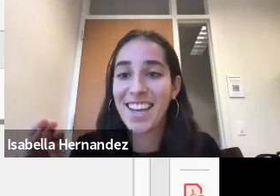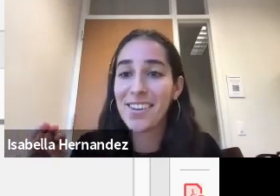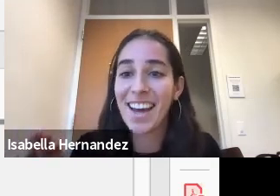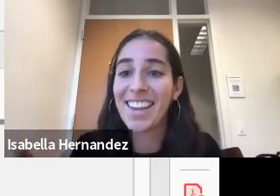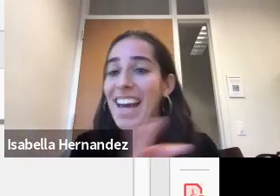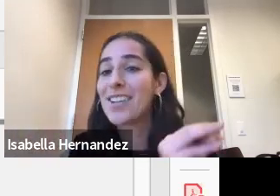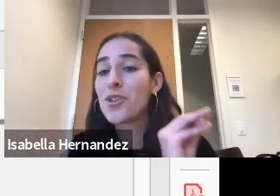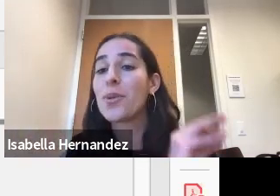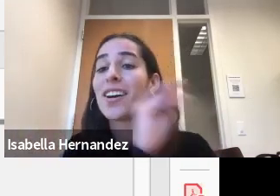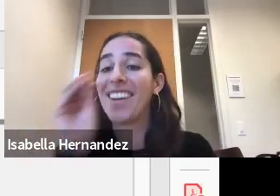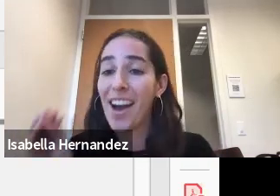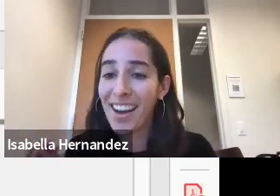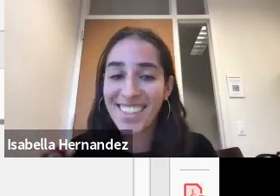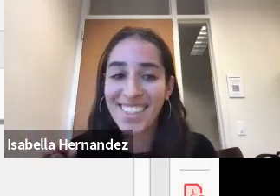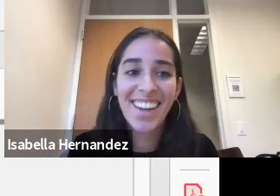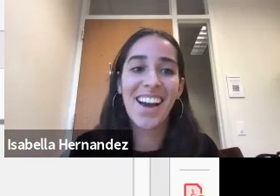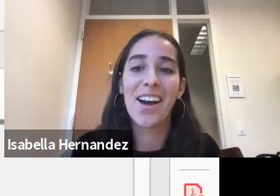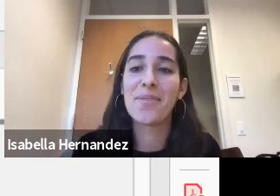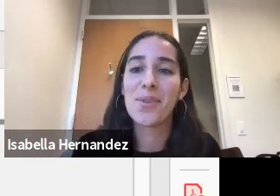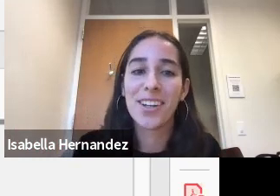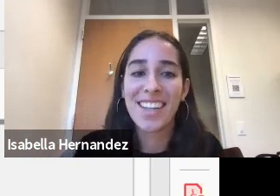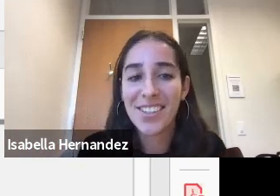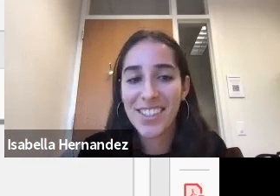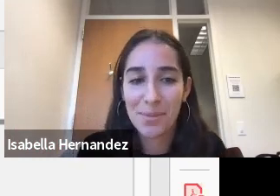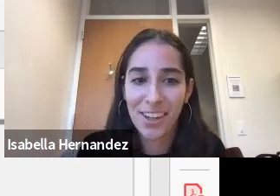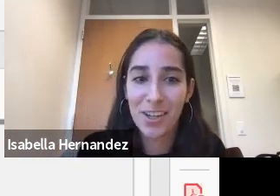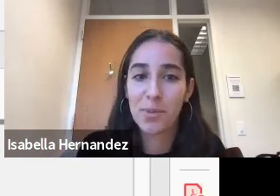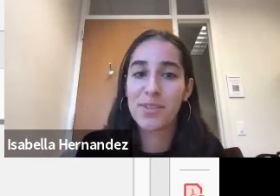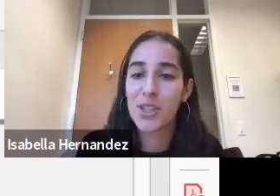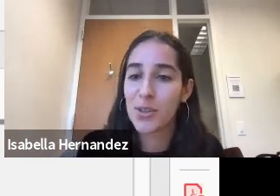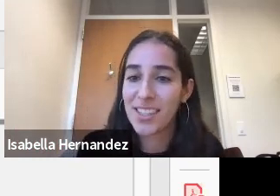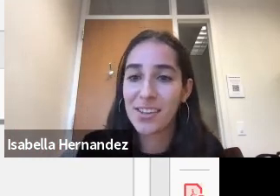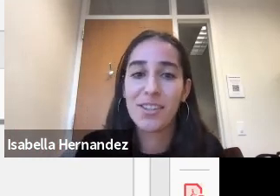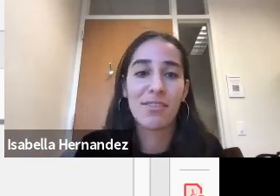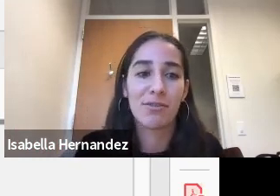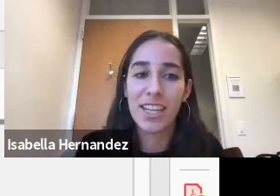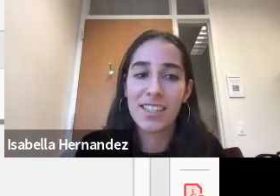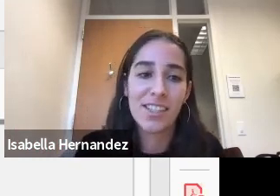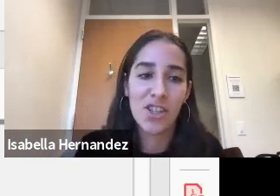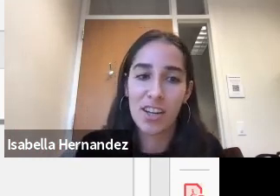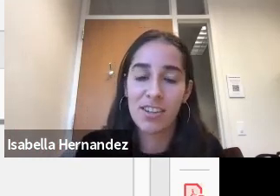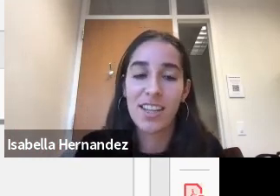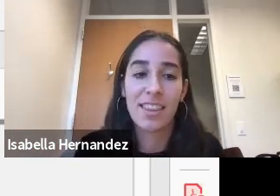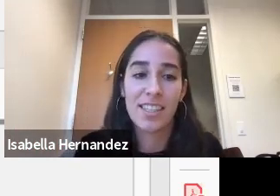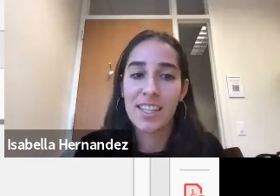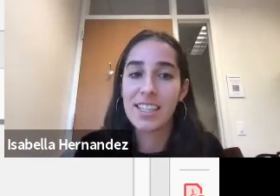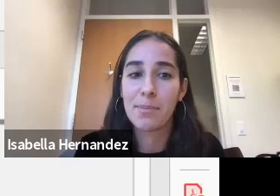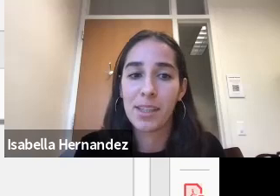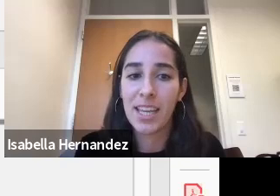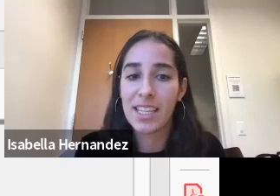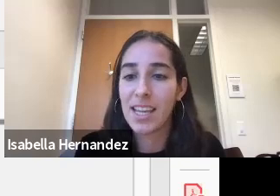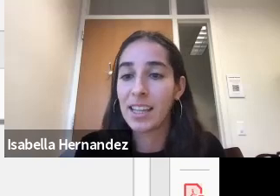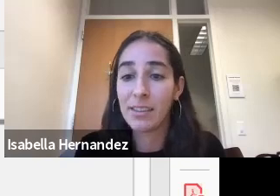after saying all that, that is who we are not. We're an interdisciplinary group of students of different races, genders,